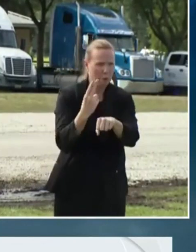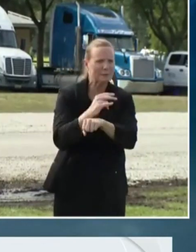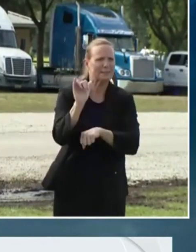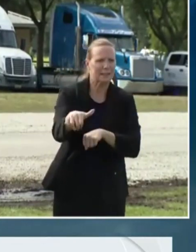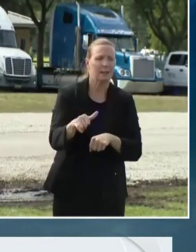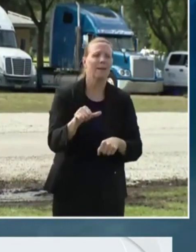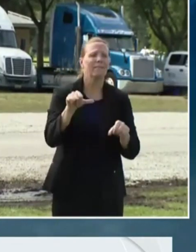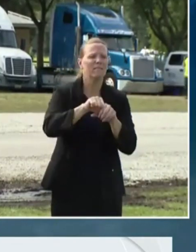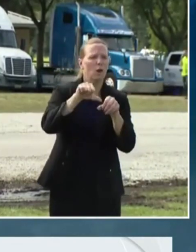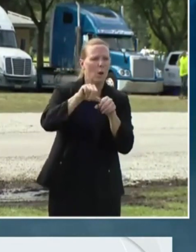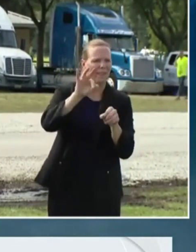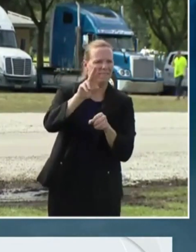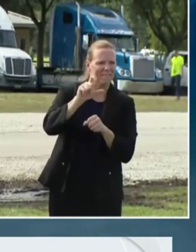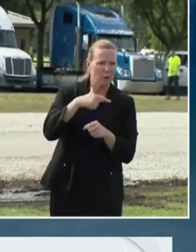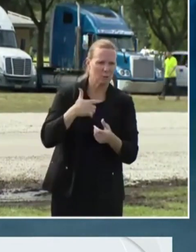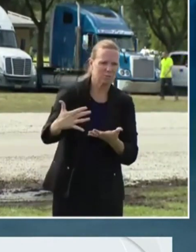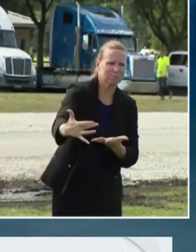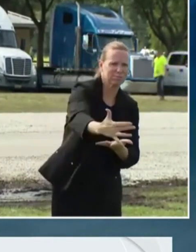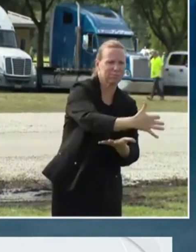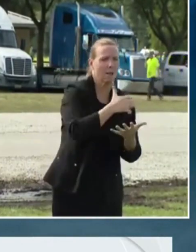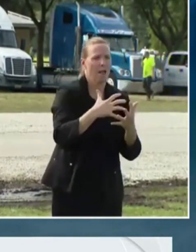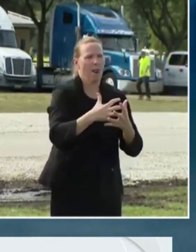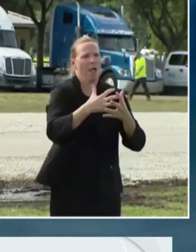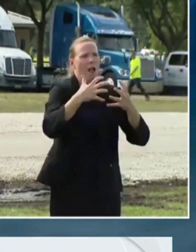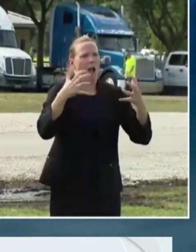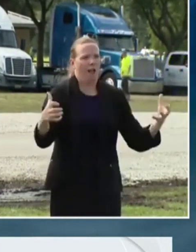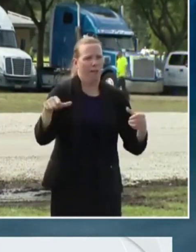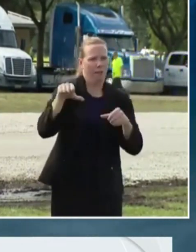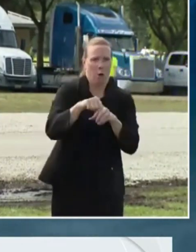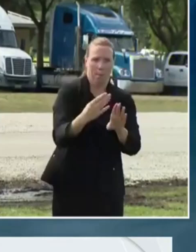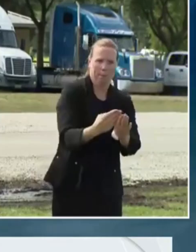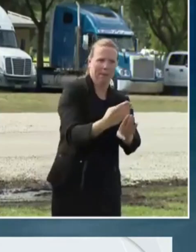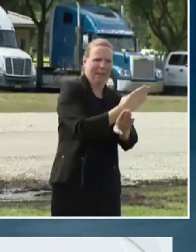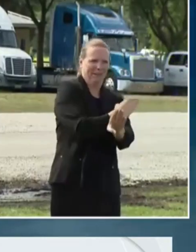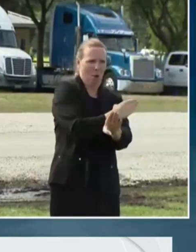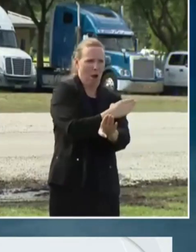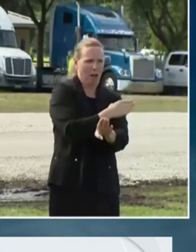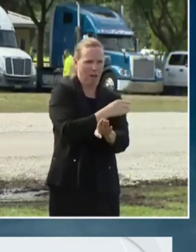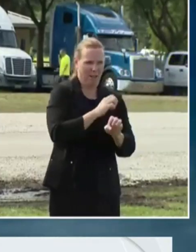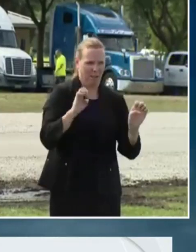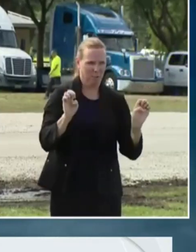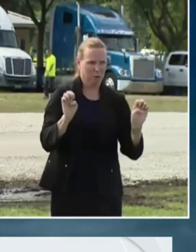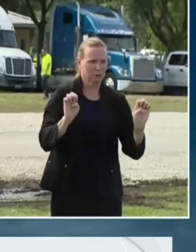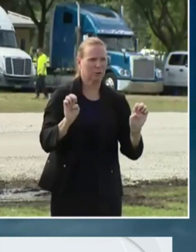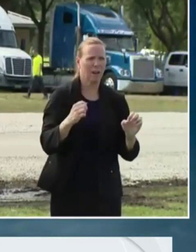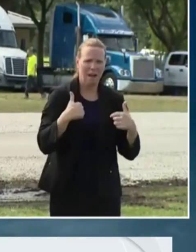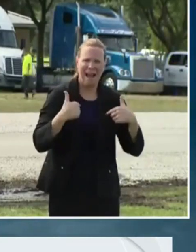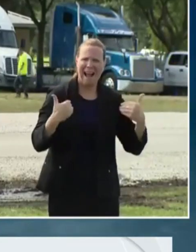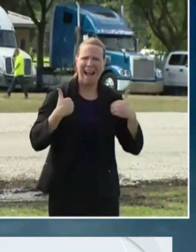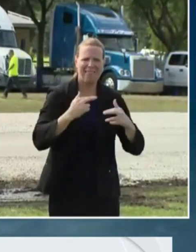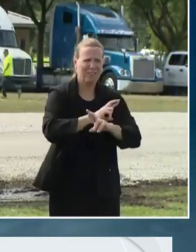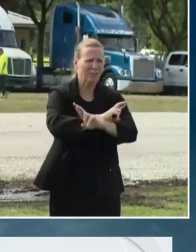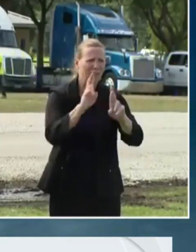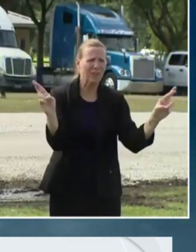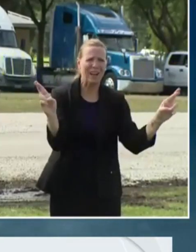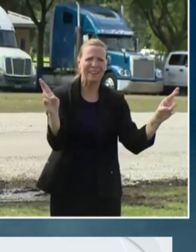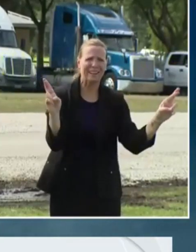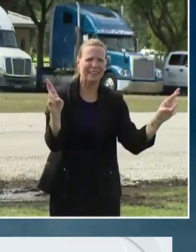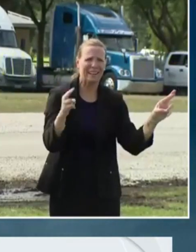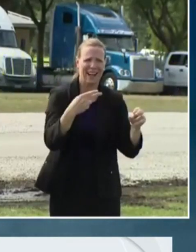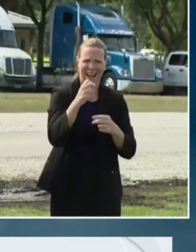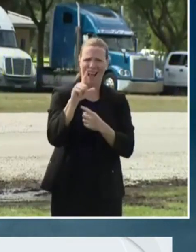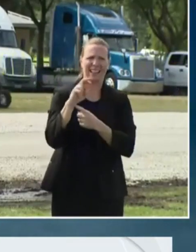we amassed a lot of fuel before this particular emergency. We actually had it for Helene, didn't really need to use it for